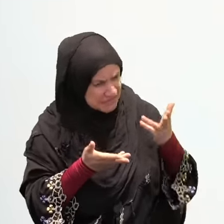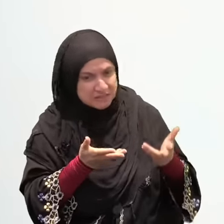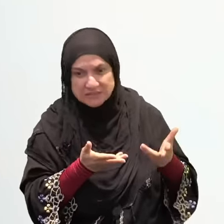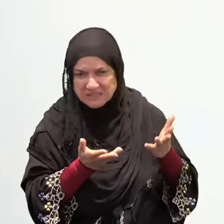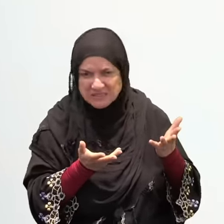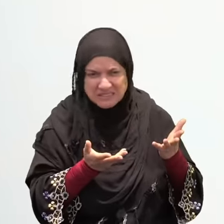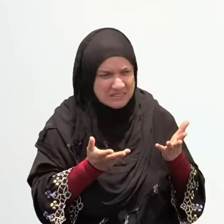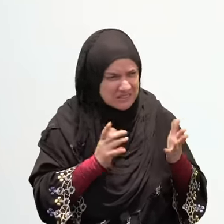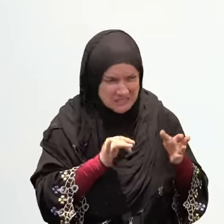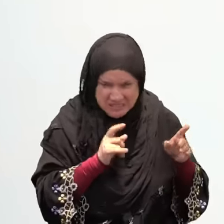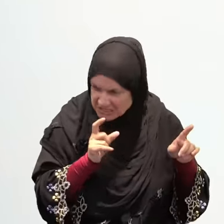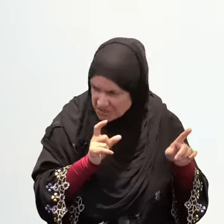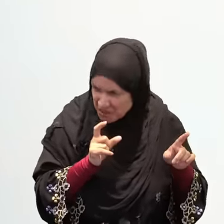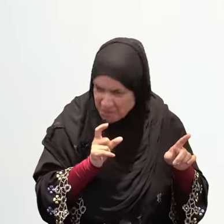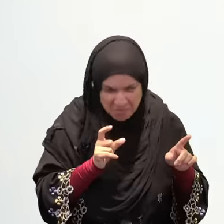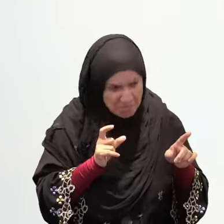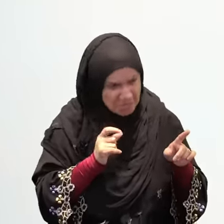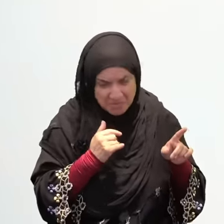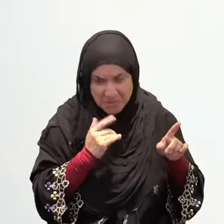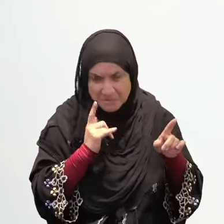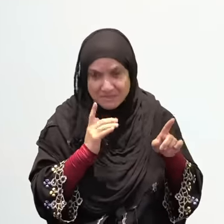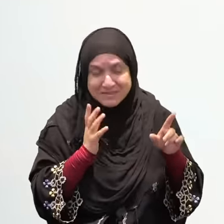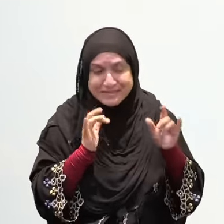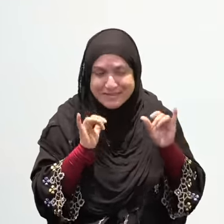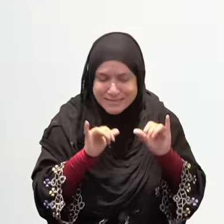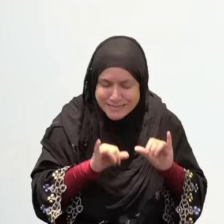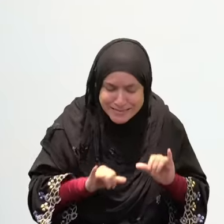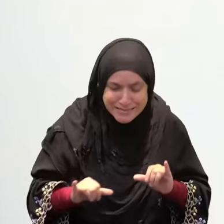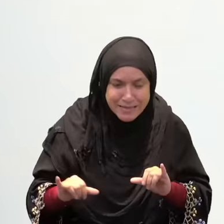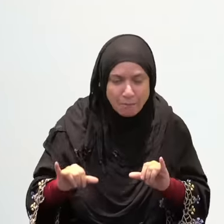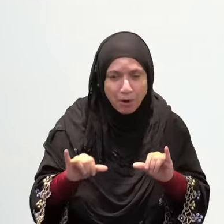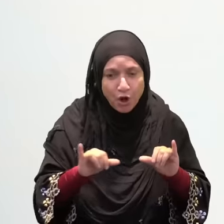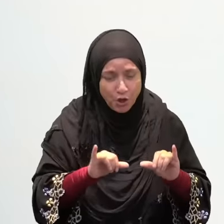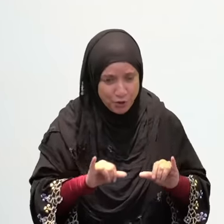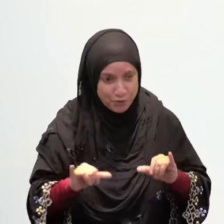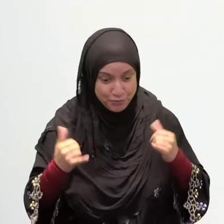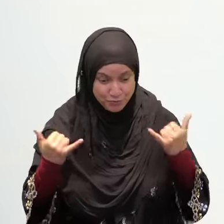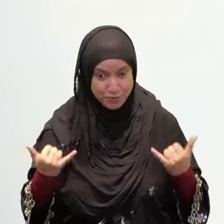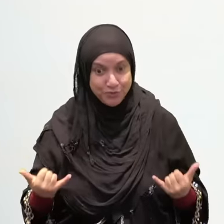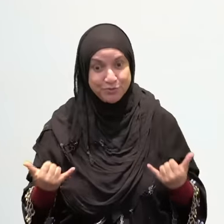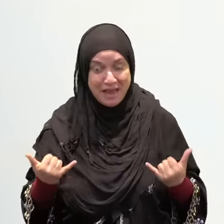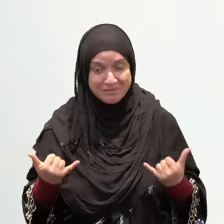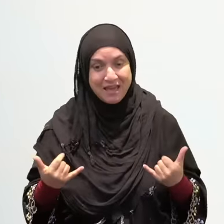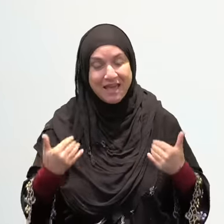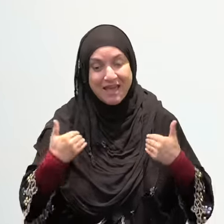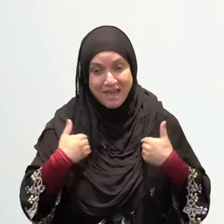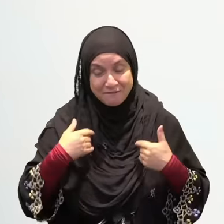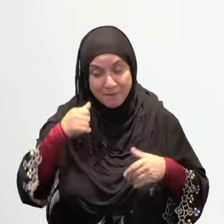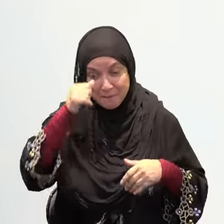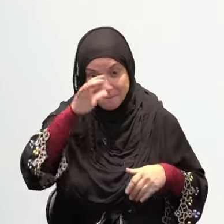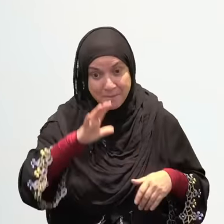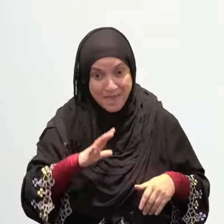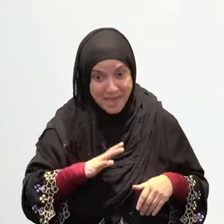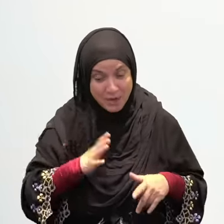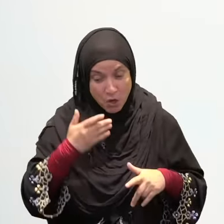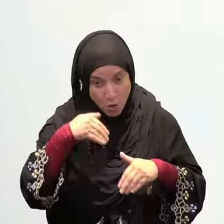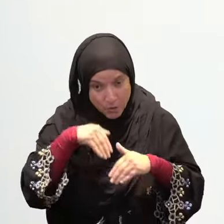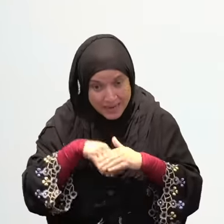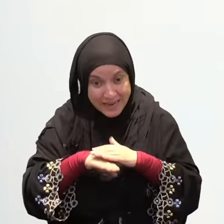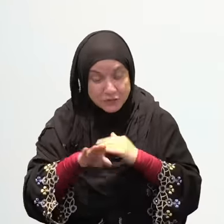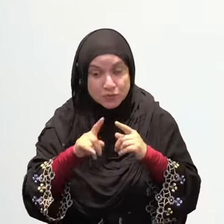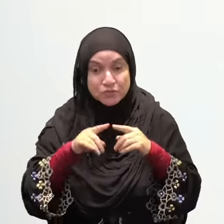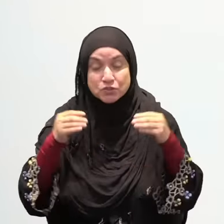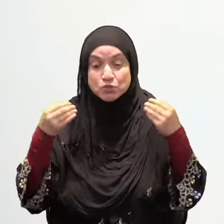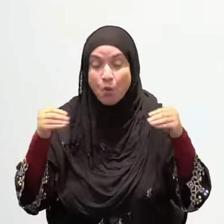becoming divided into these chambers. How do we heed these lessons? There are a few things that we can take particularly from the